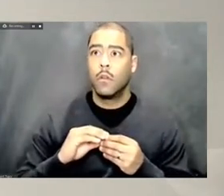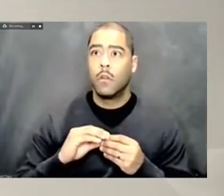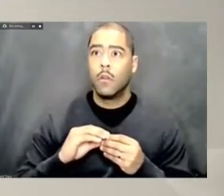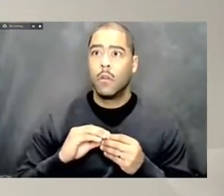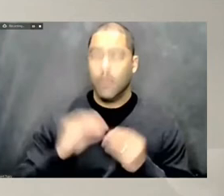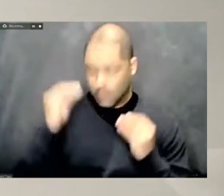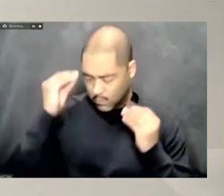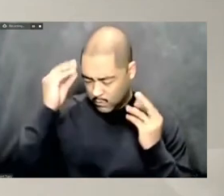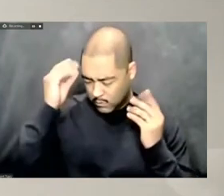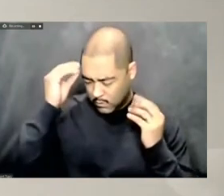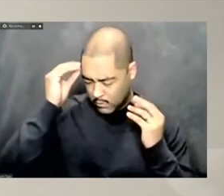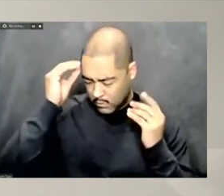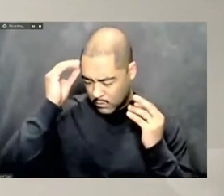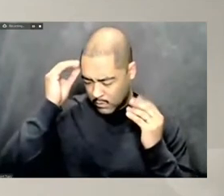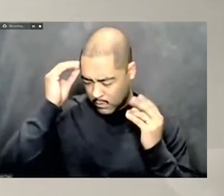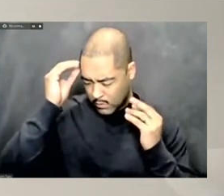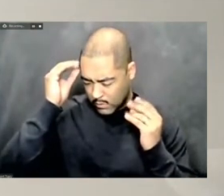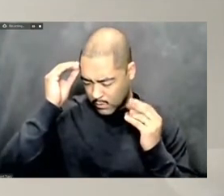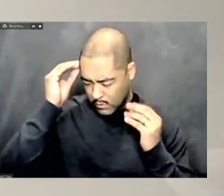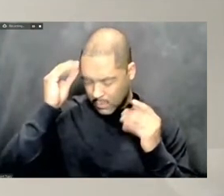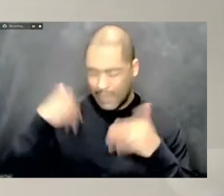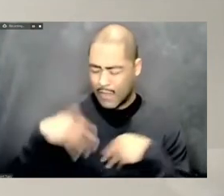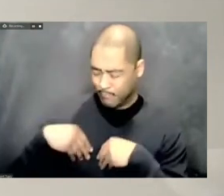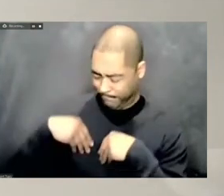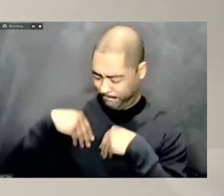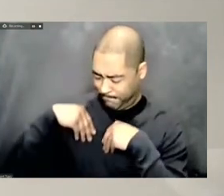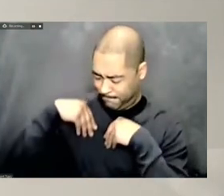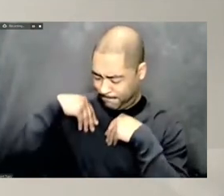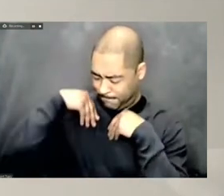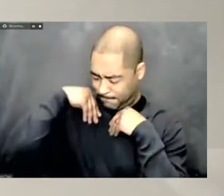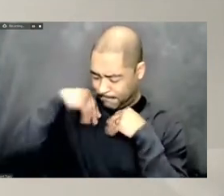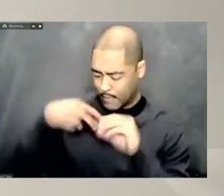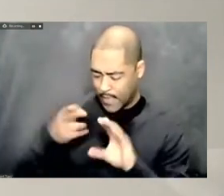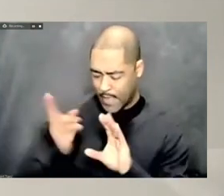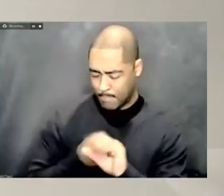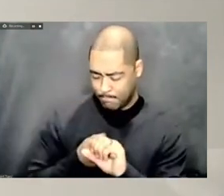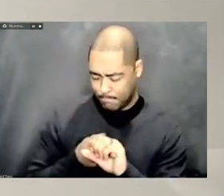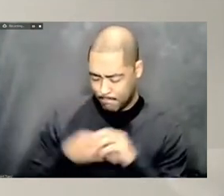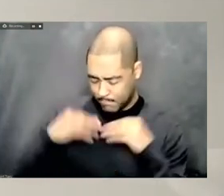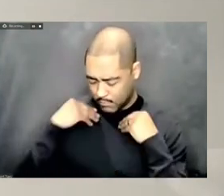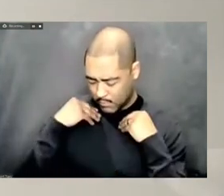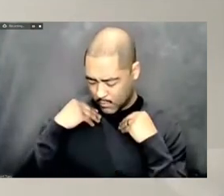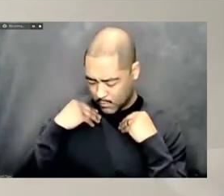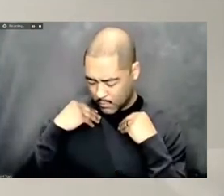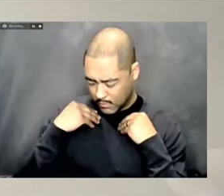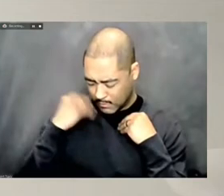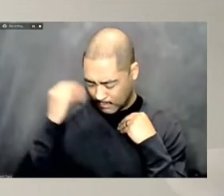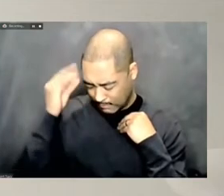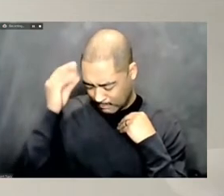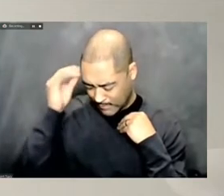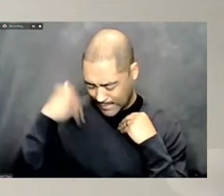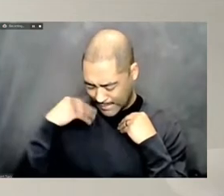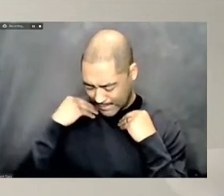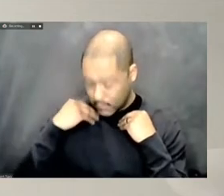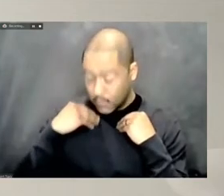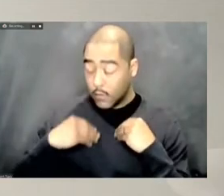but it was late, and I was exhausted from working all day in the